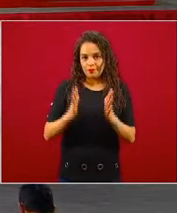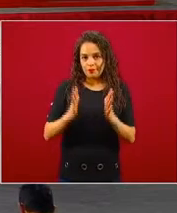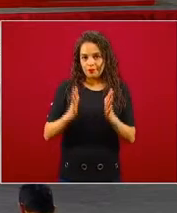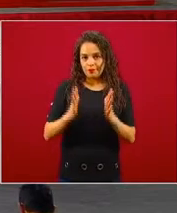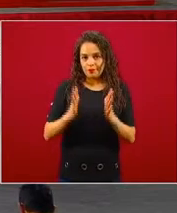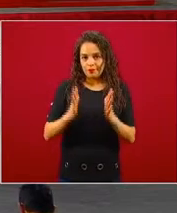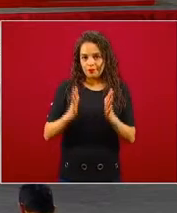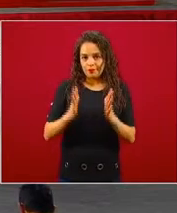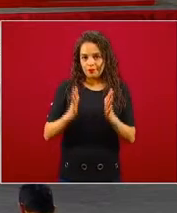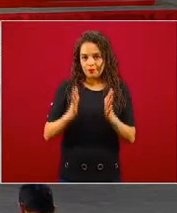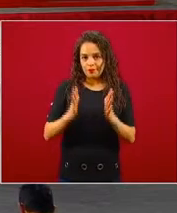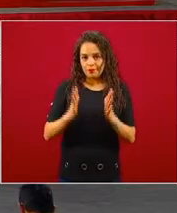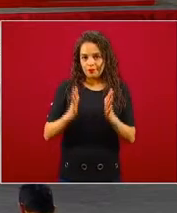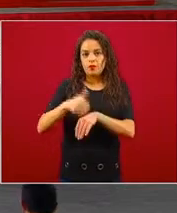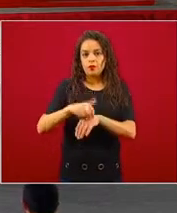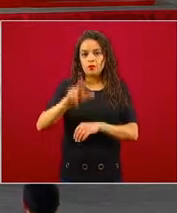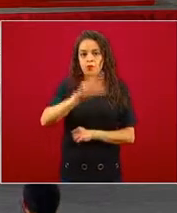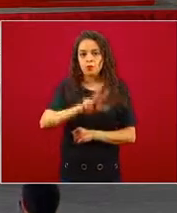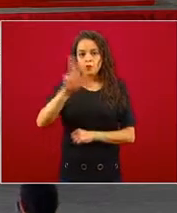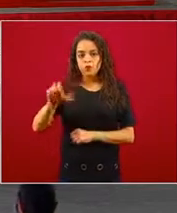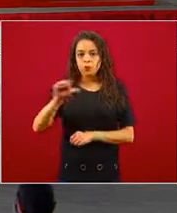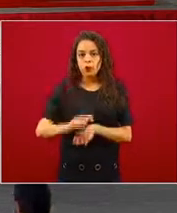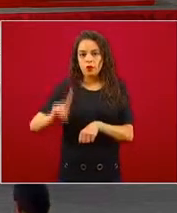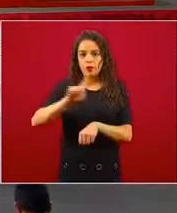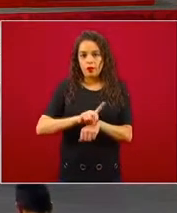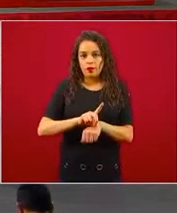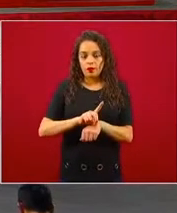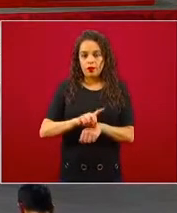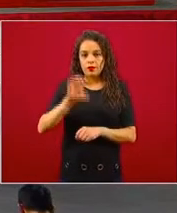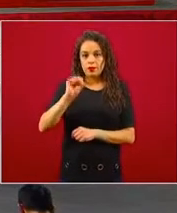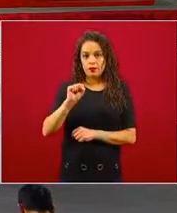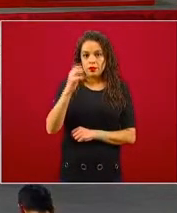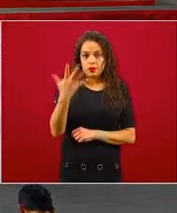give, or a shorter report in order to give time for everyone else.